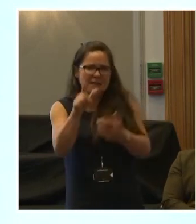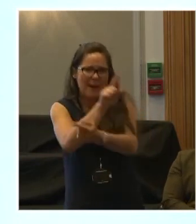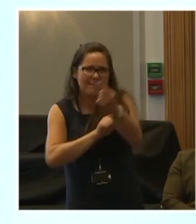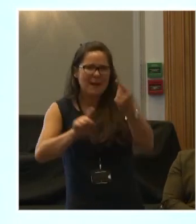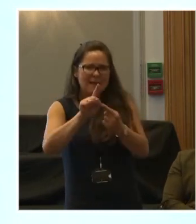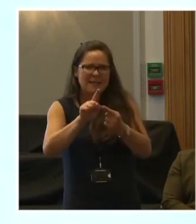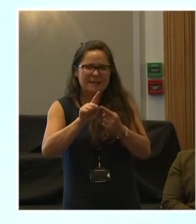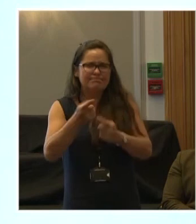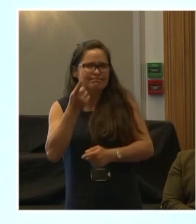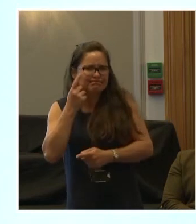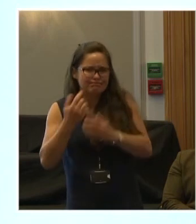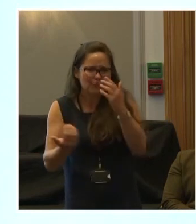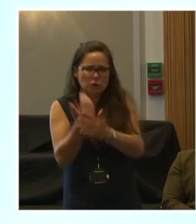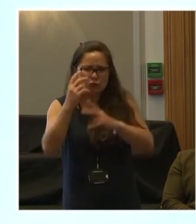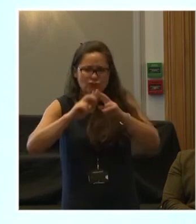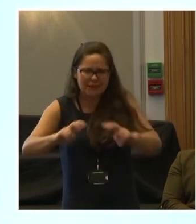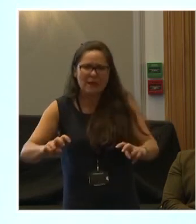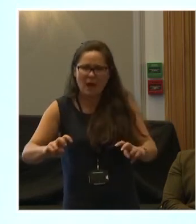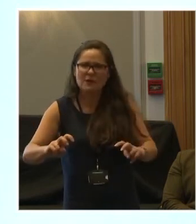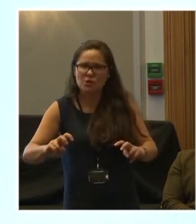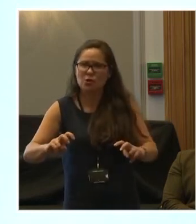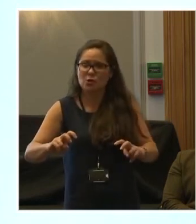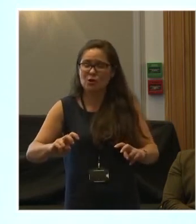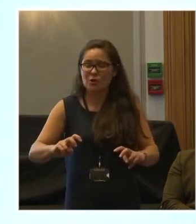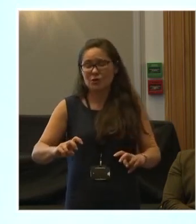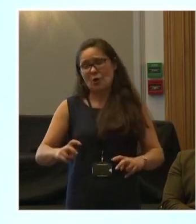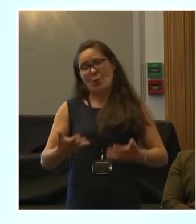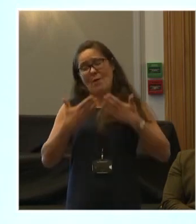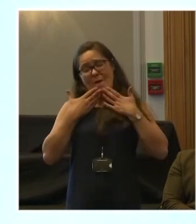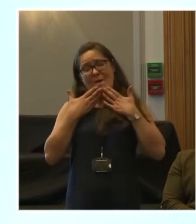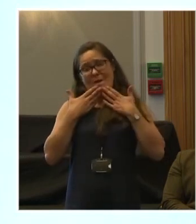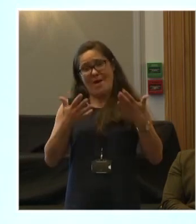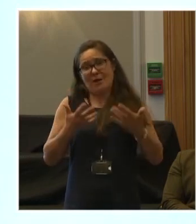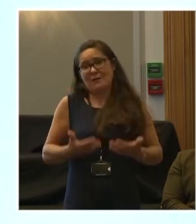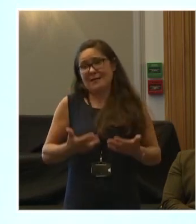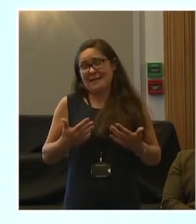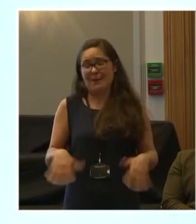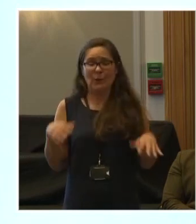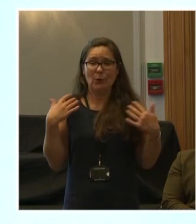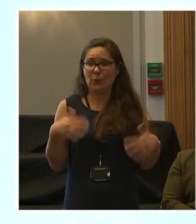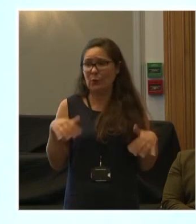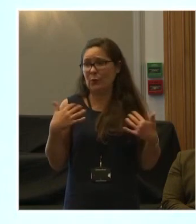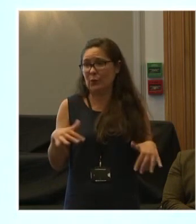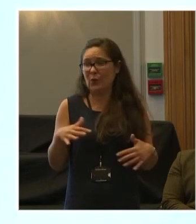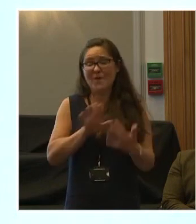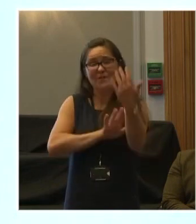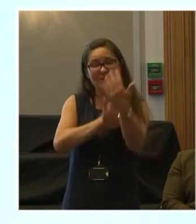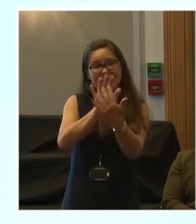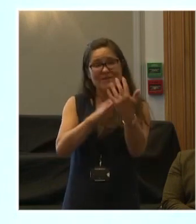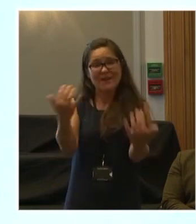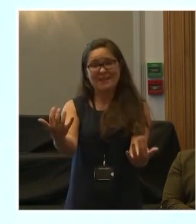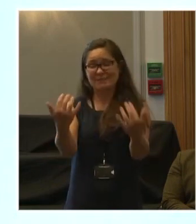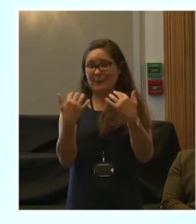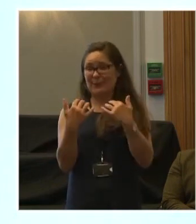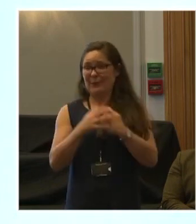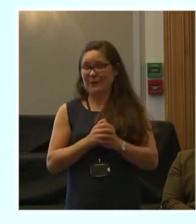the horizon. I'd just like to say a massive thank you to all of you for today. It's been absolutely incredible to see you face to face again. We